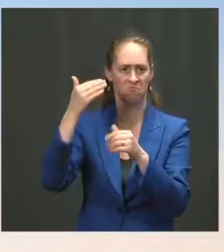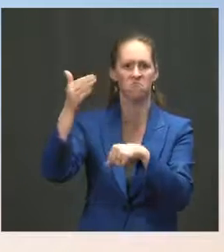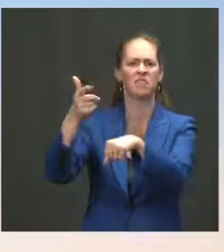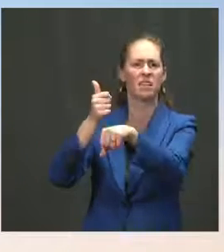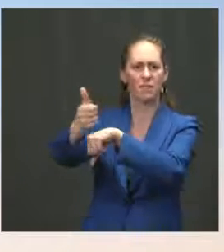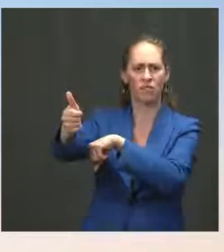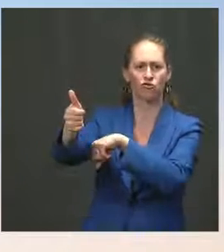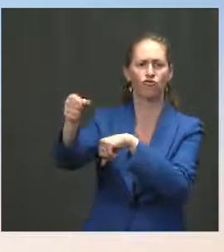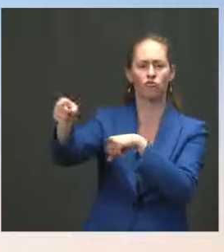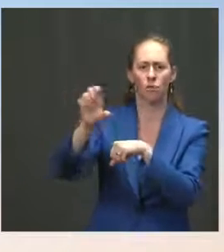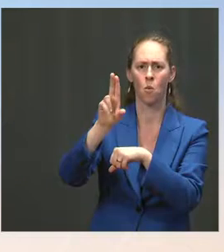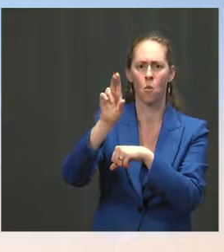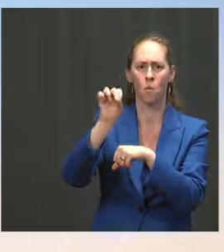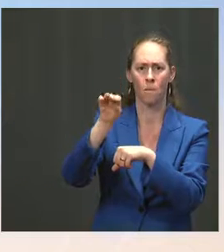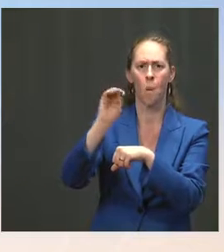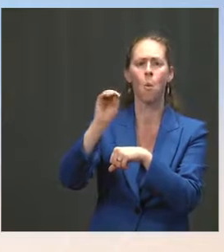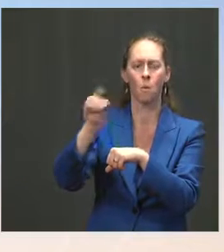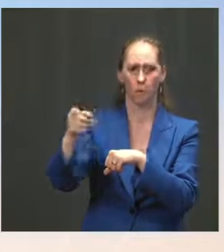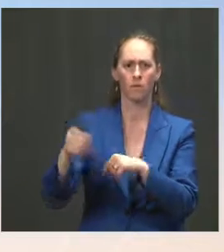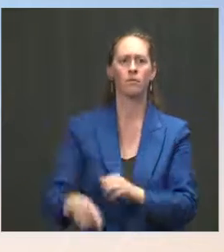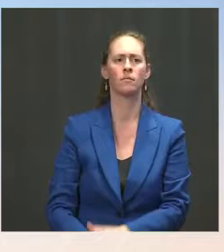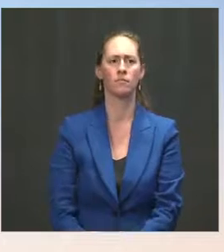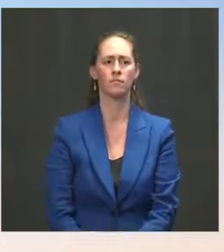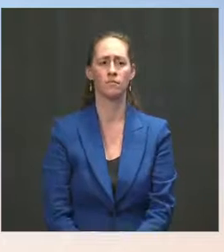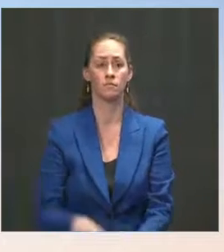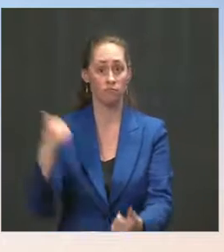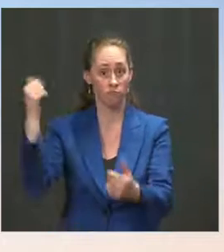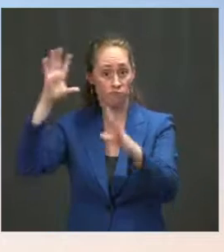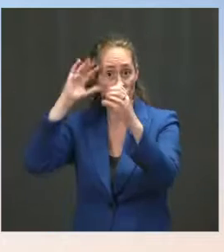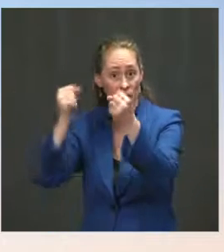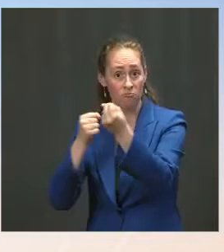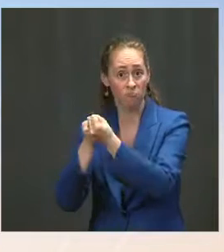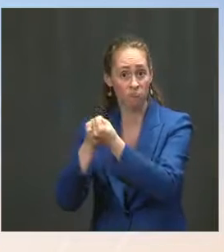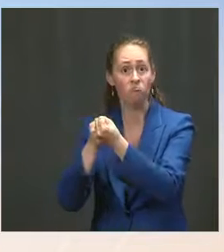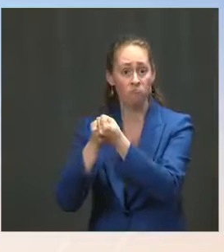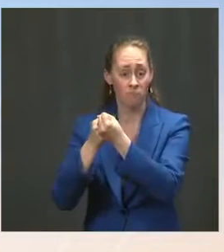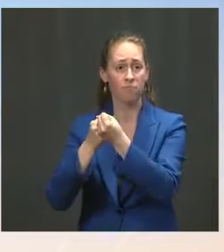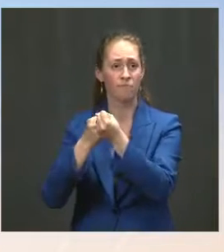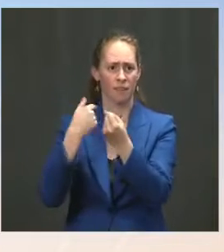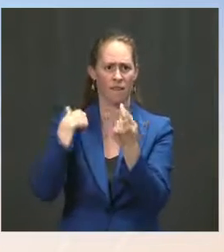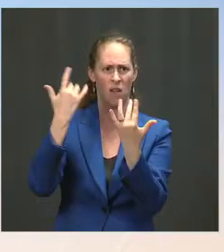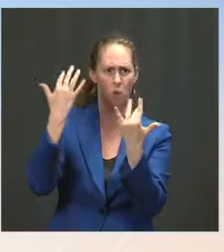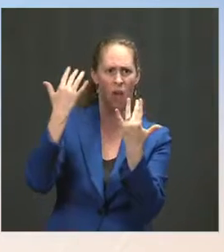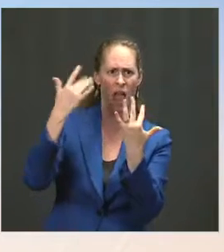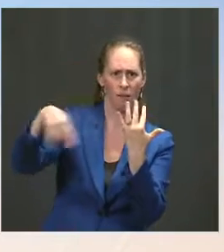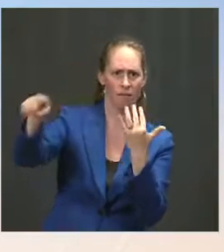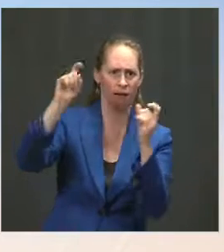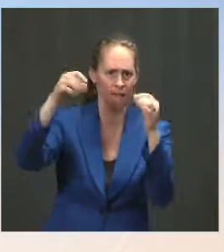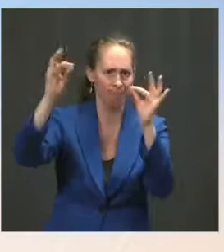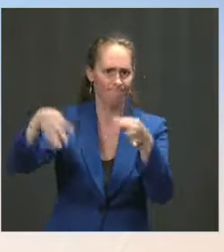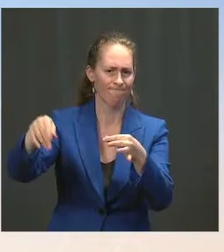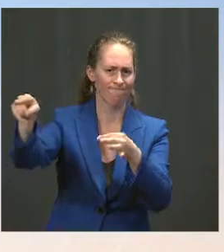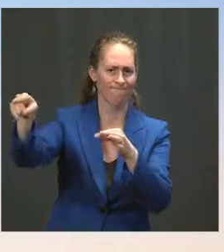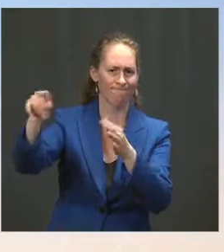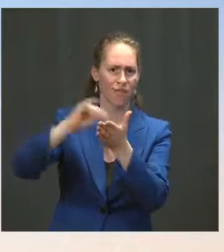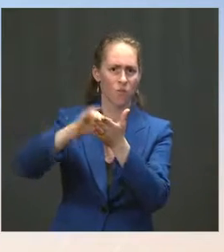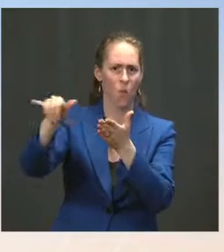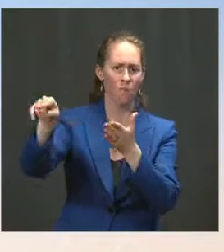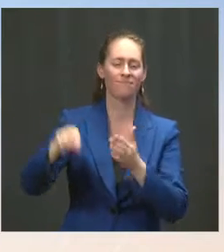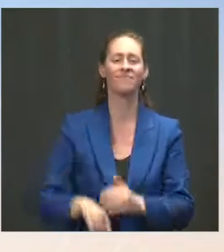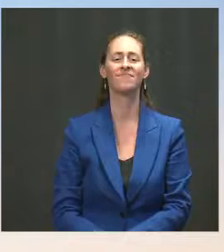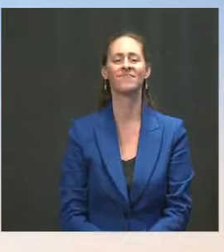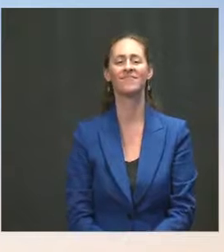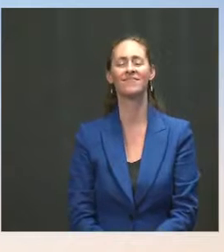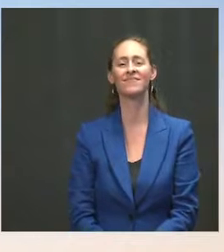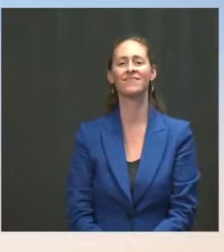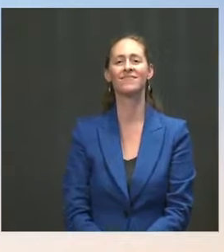steps yesterday. We'll leave it at that. Go ahead. Jen, you said at the top you're hoping that the companies and universities the president's about to meet with will